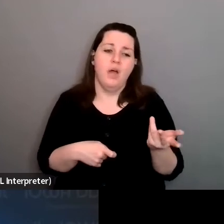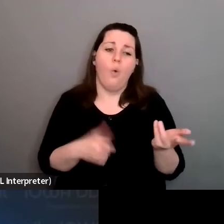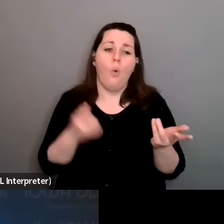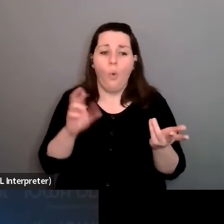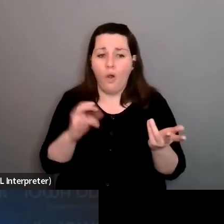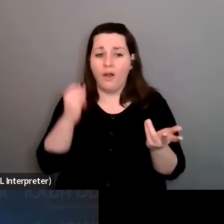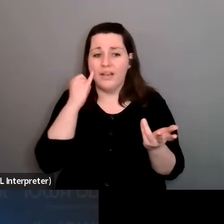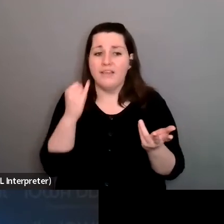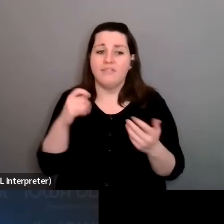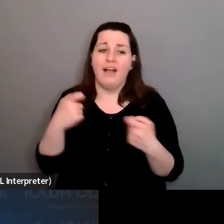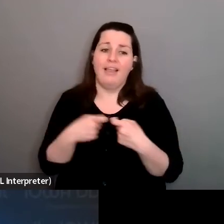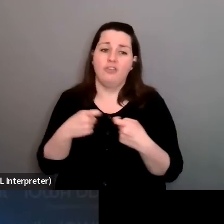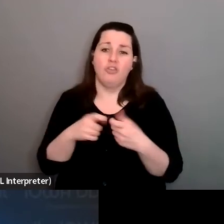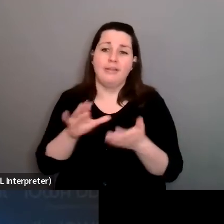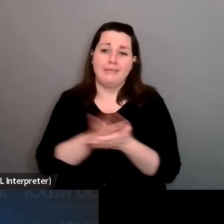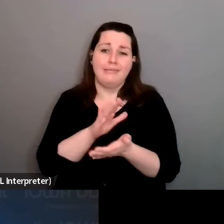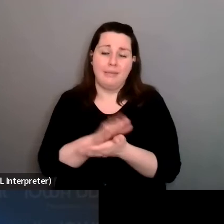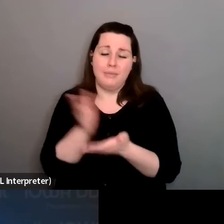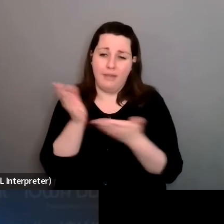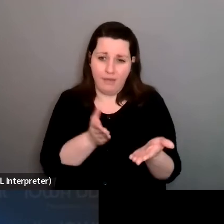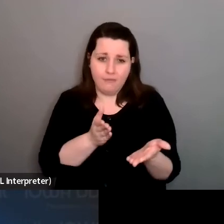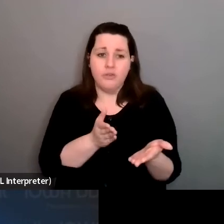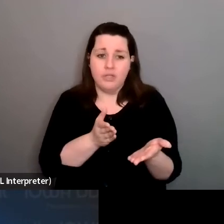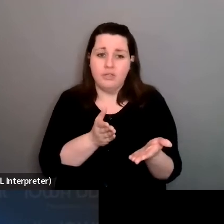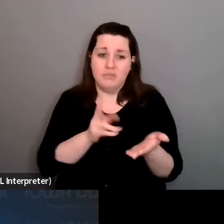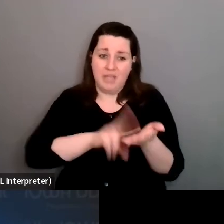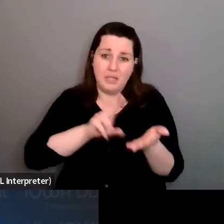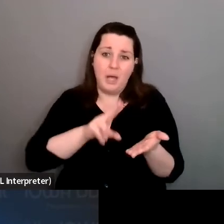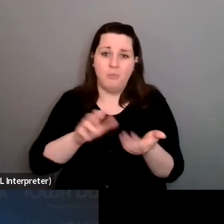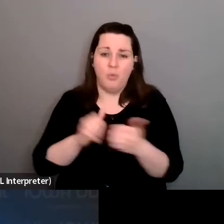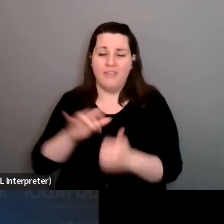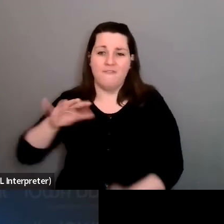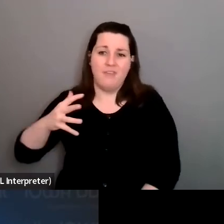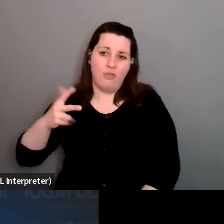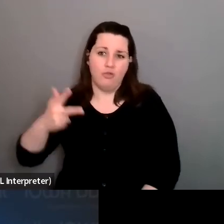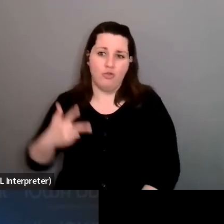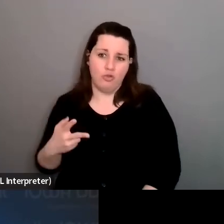you're enrolled in electronic statement delivery with Fifth Third, which Fifth Third is